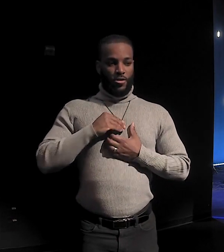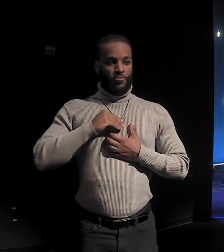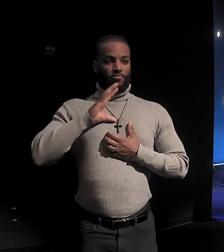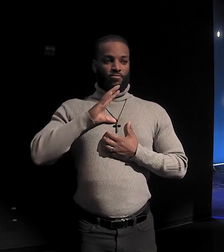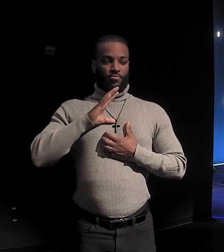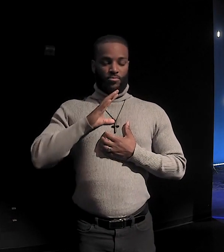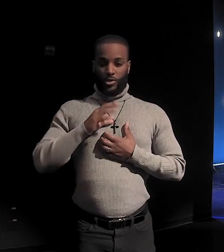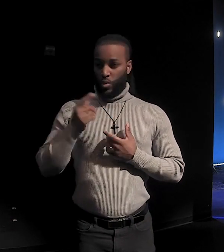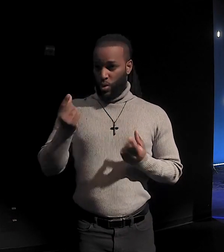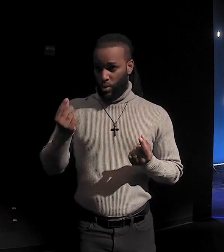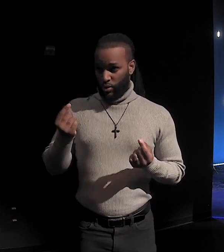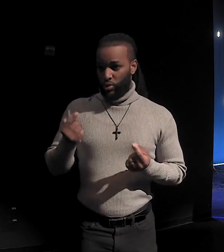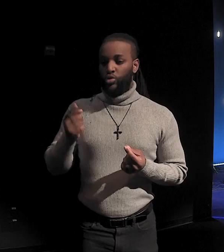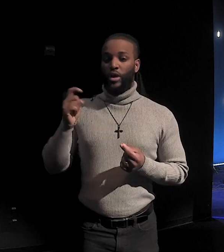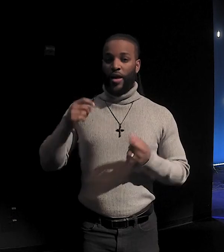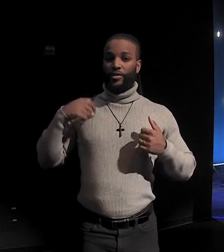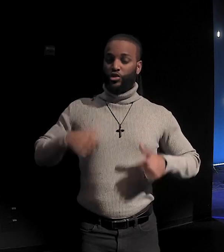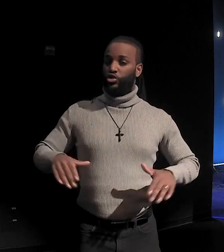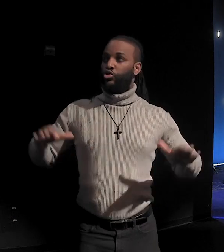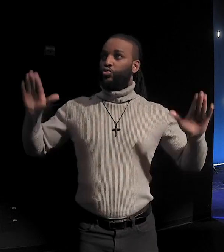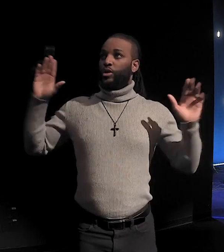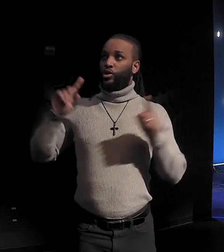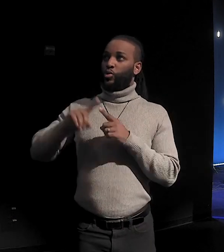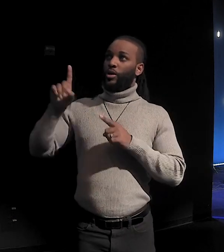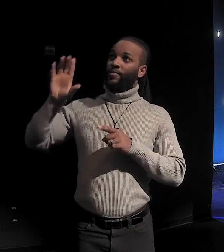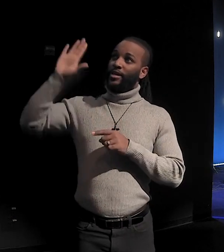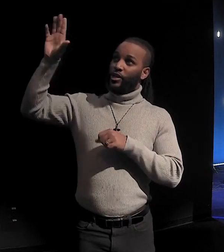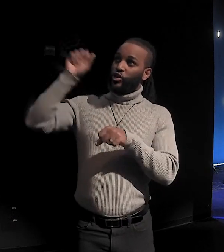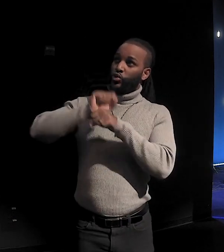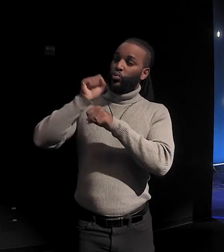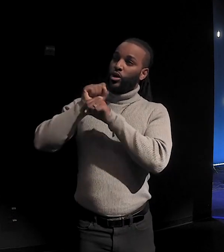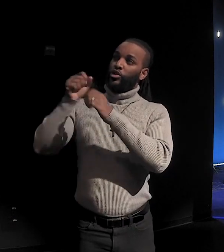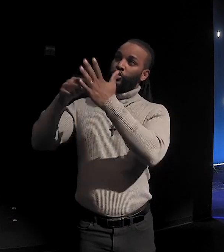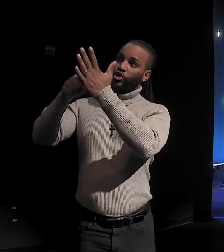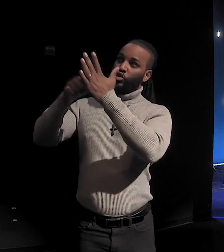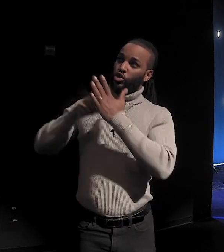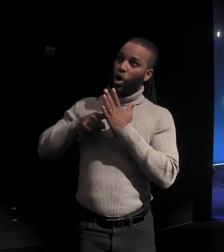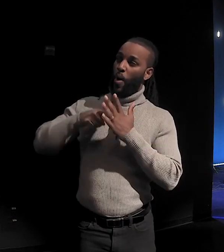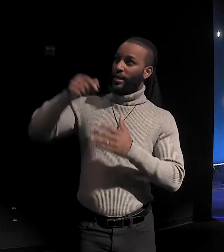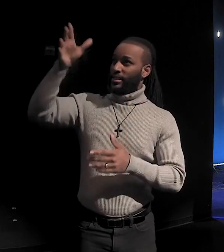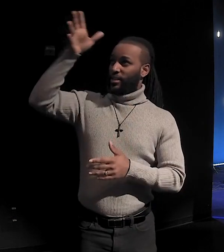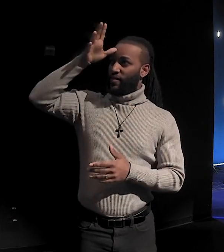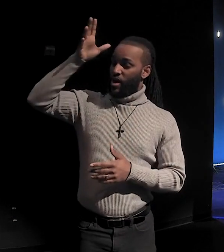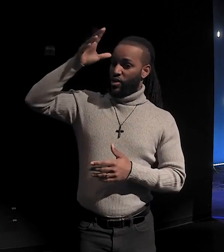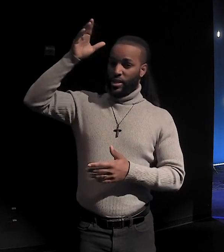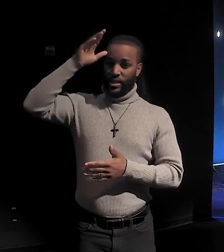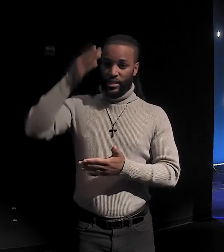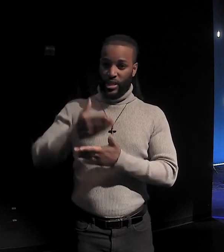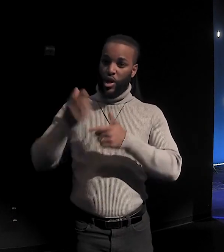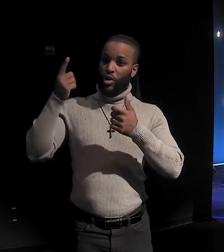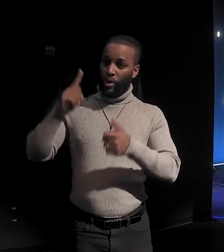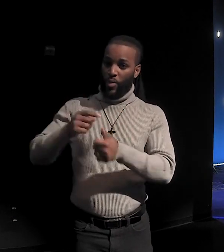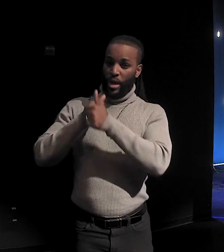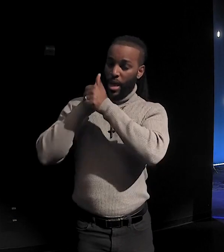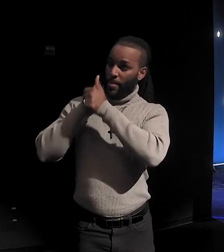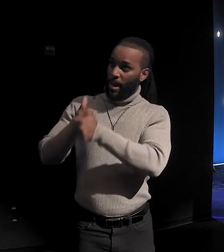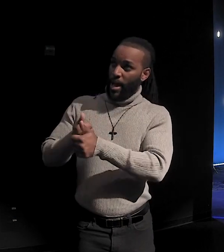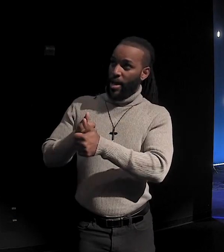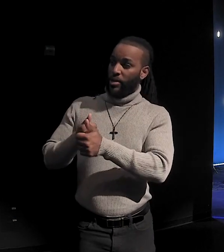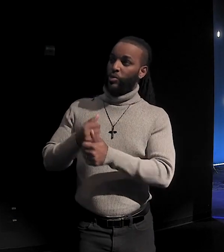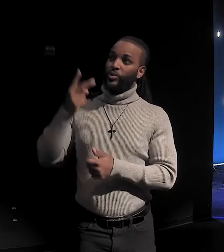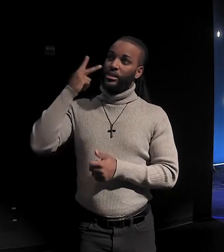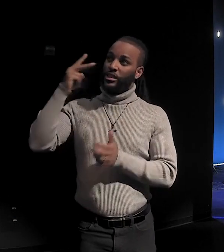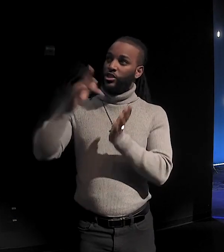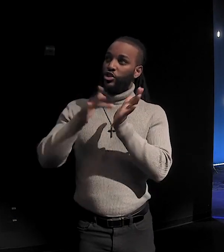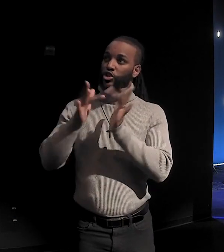surrender to the Spirit of God, for his work it is to show us the Father and the Son. When we abide, we see